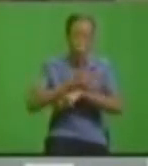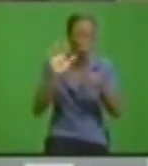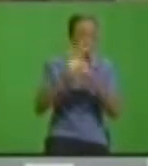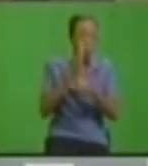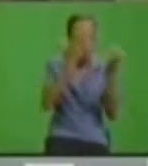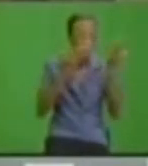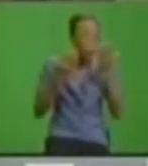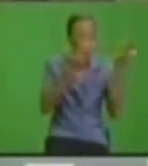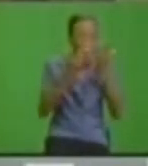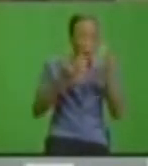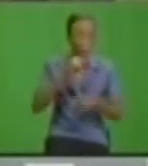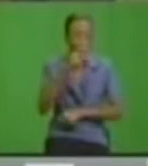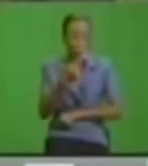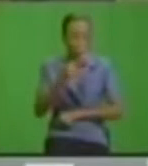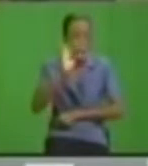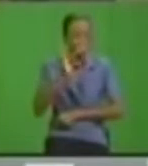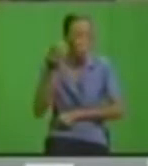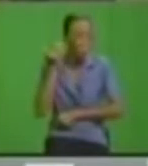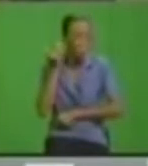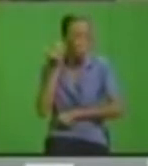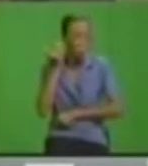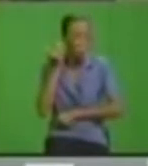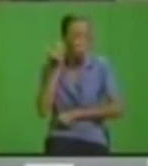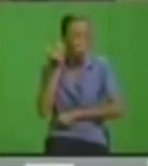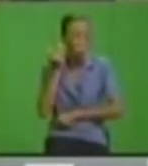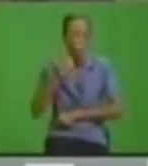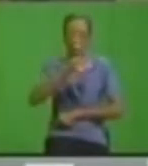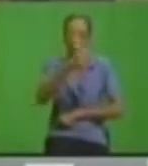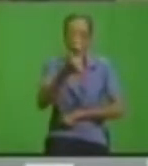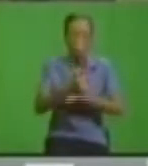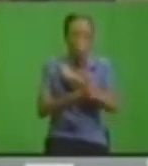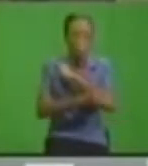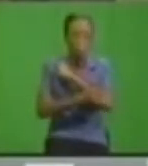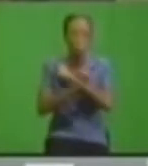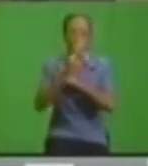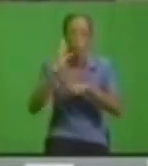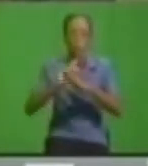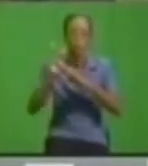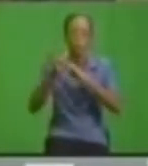mourning on Thursday and Friday in our sister CARICOM state of Dominica.